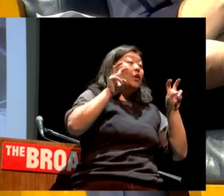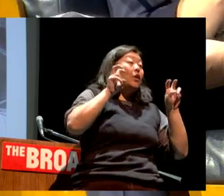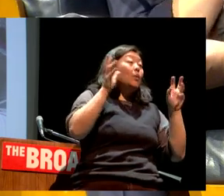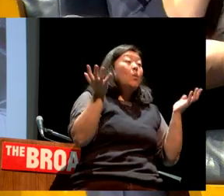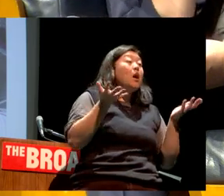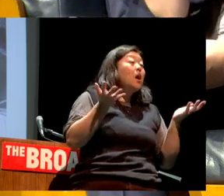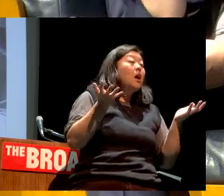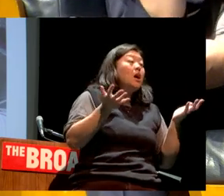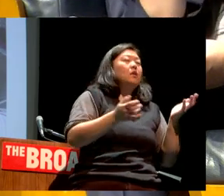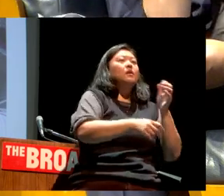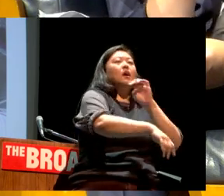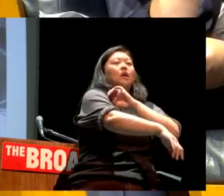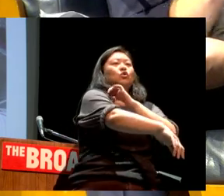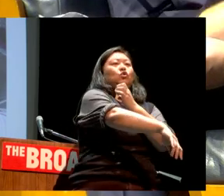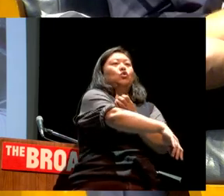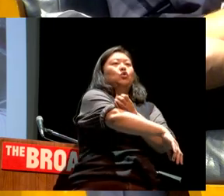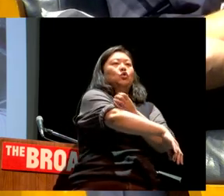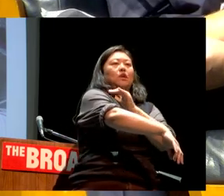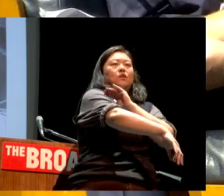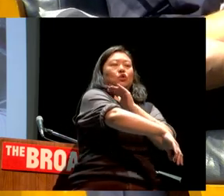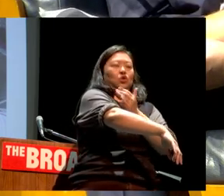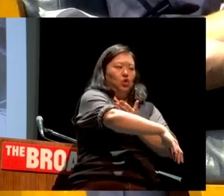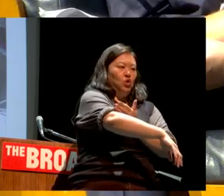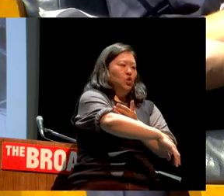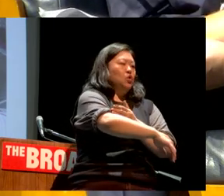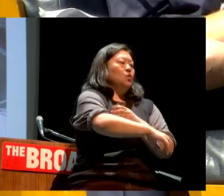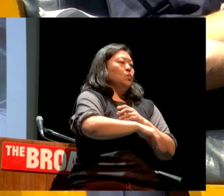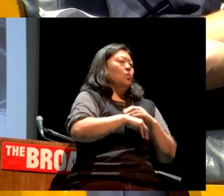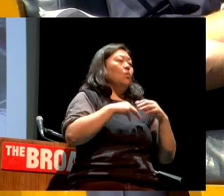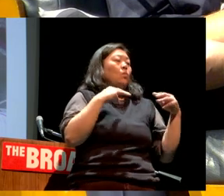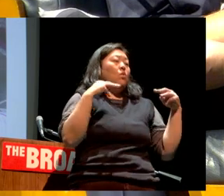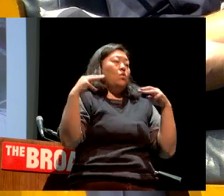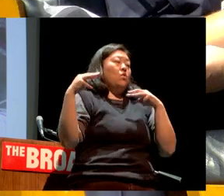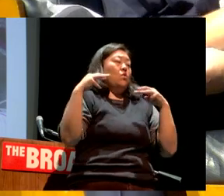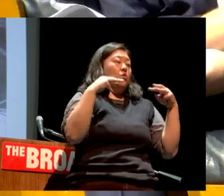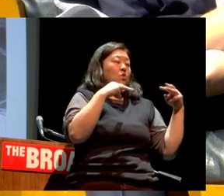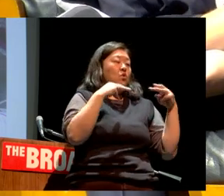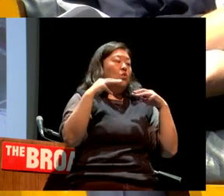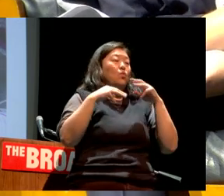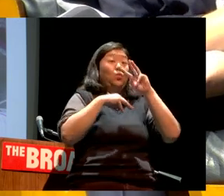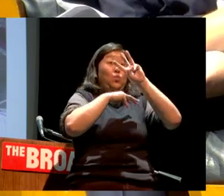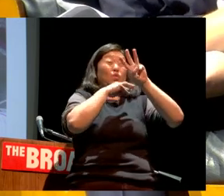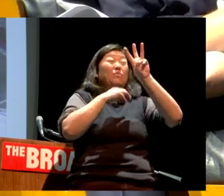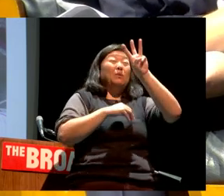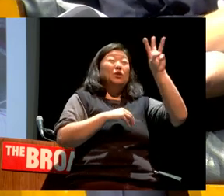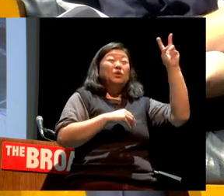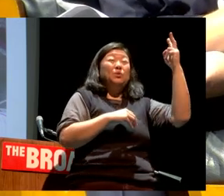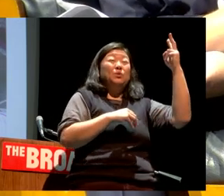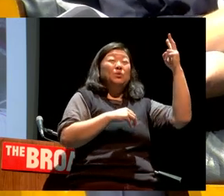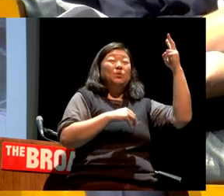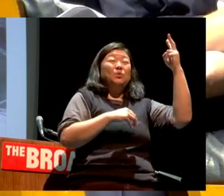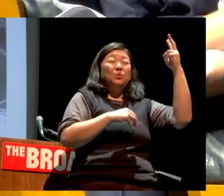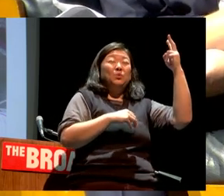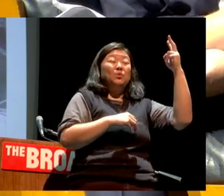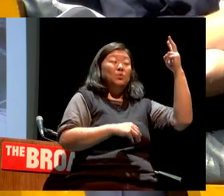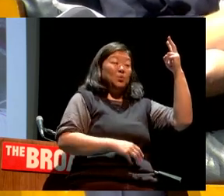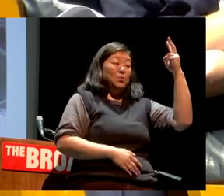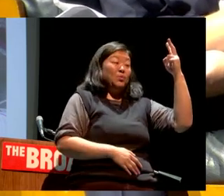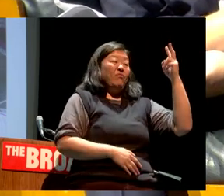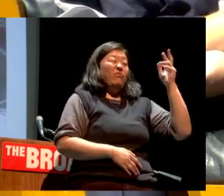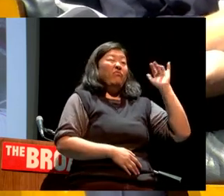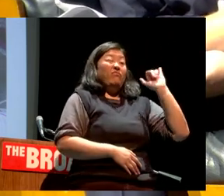II, energies after the earthquake. And here these avatars